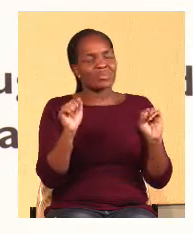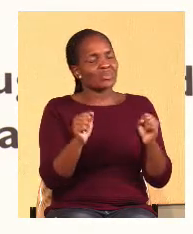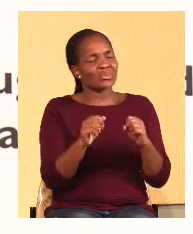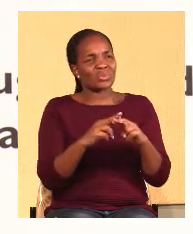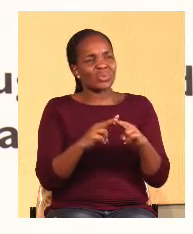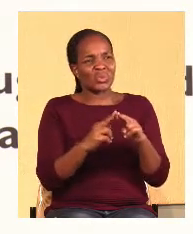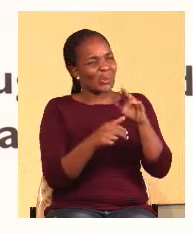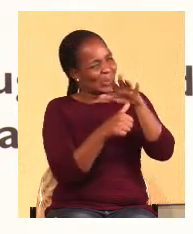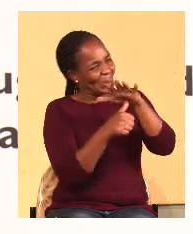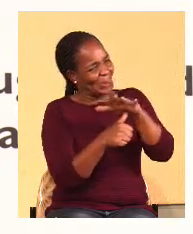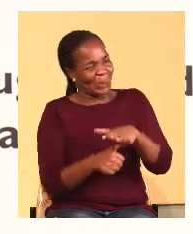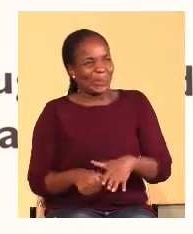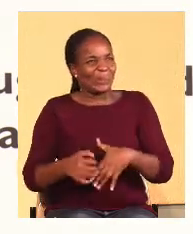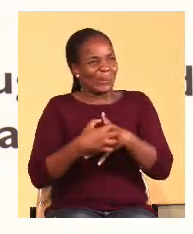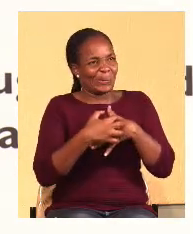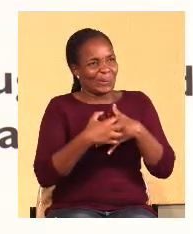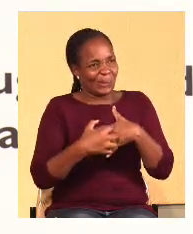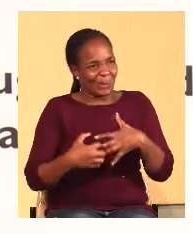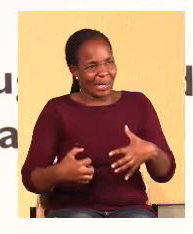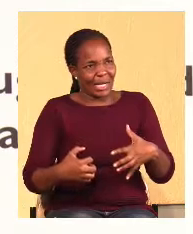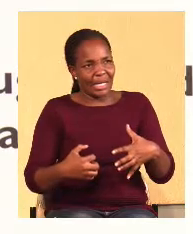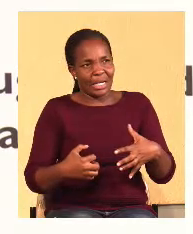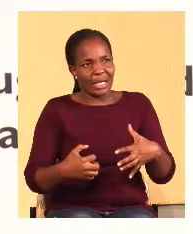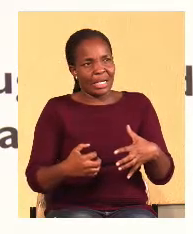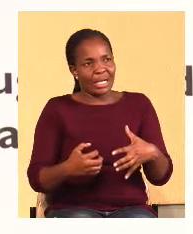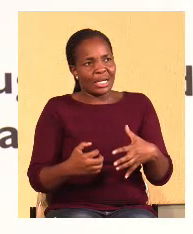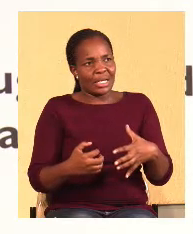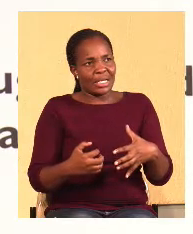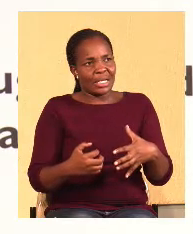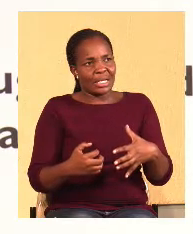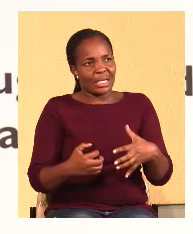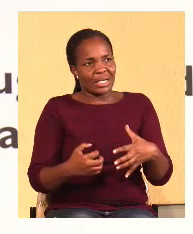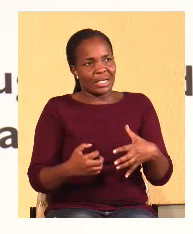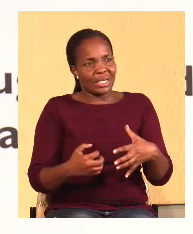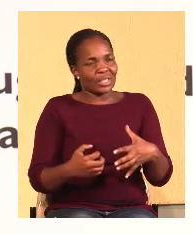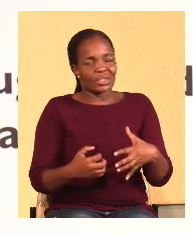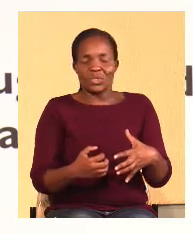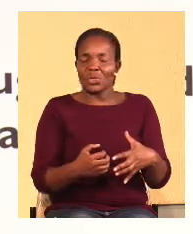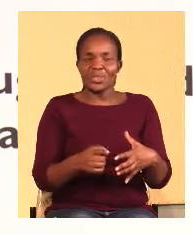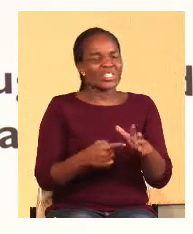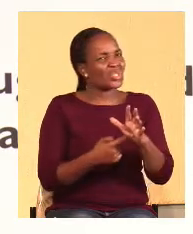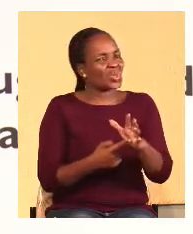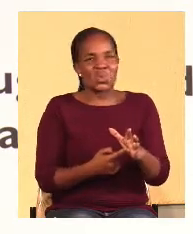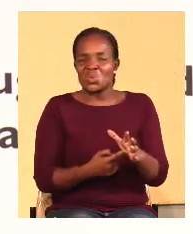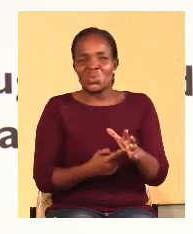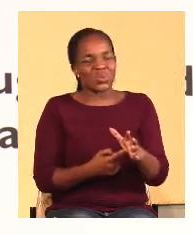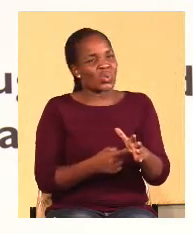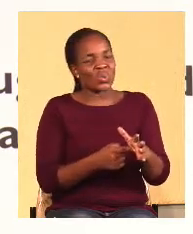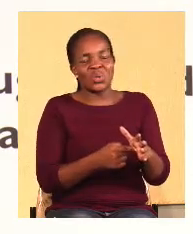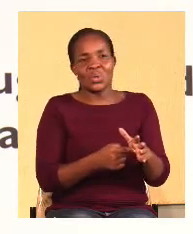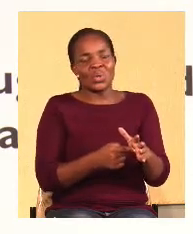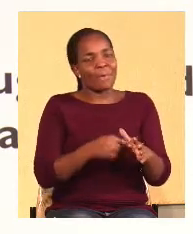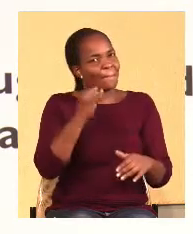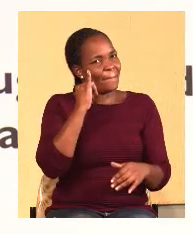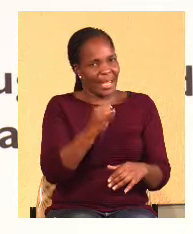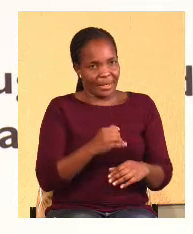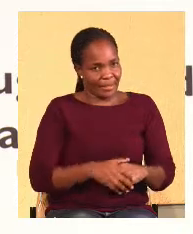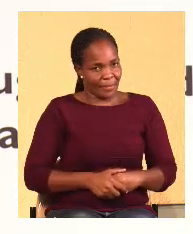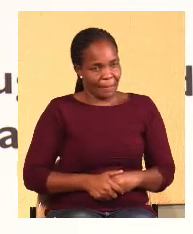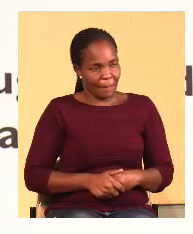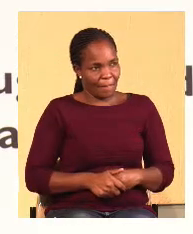force that will be greater than the thing that you want to stop. So I think where there's been